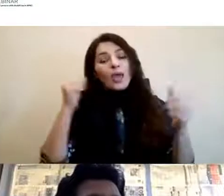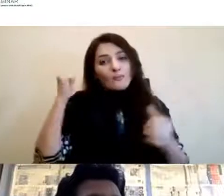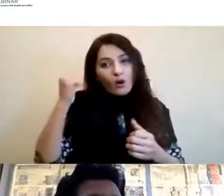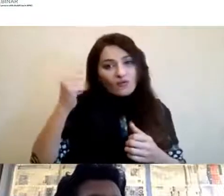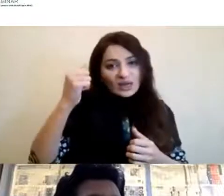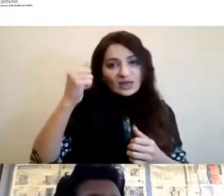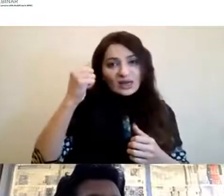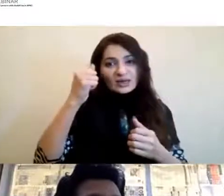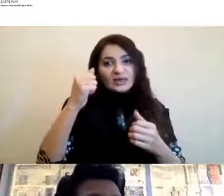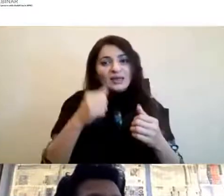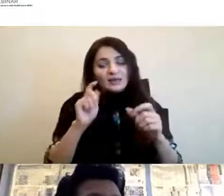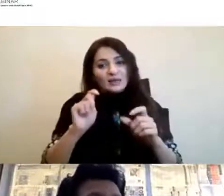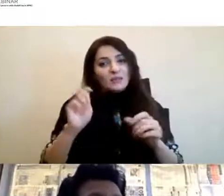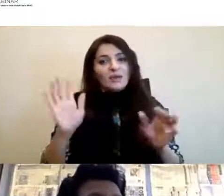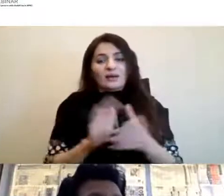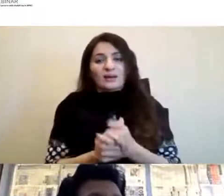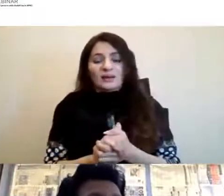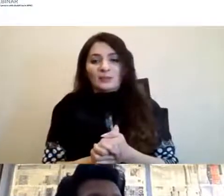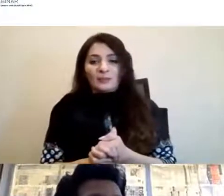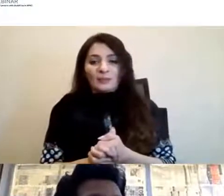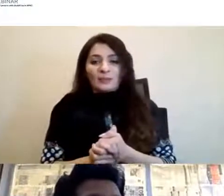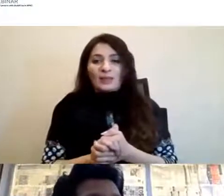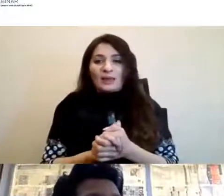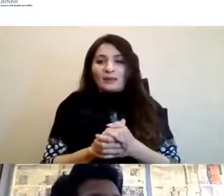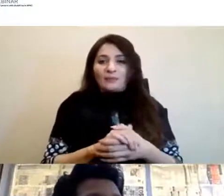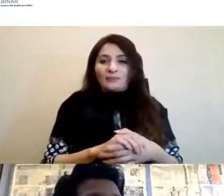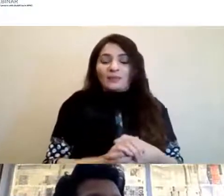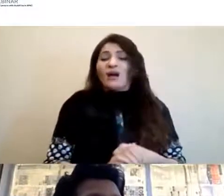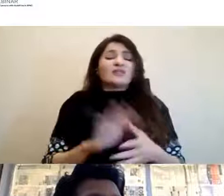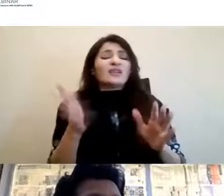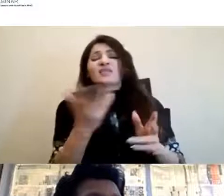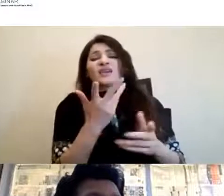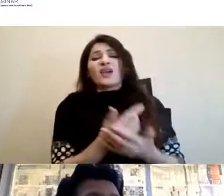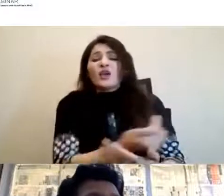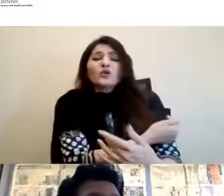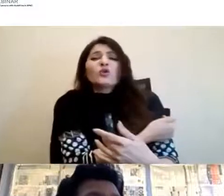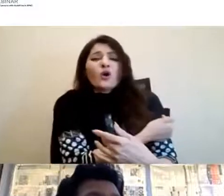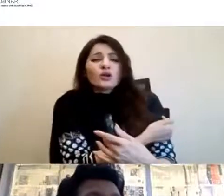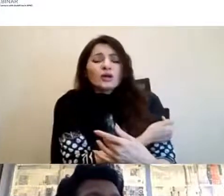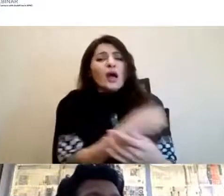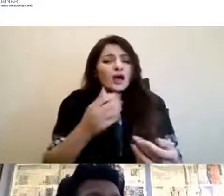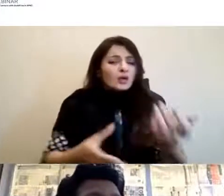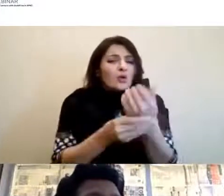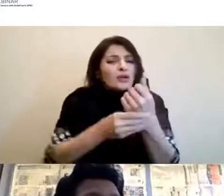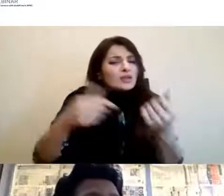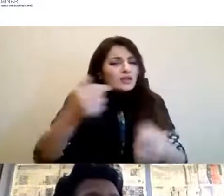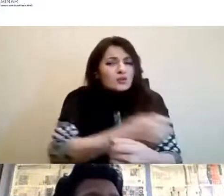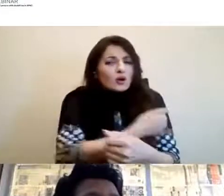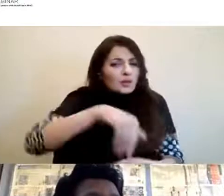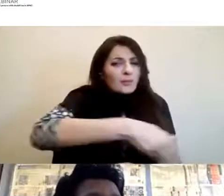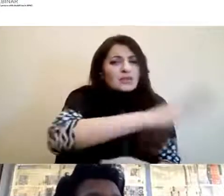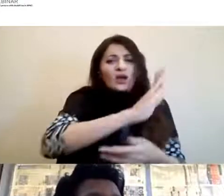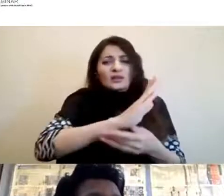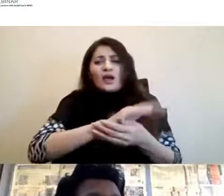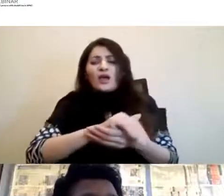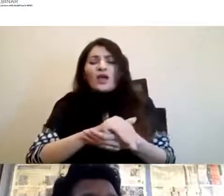unable to explain the pain because doctor doesn't know his or her language. That's 466 million deaf community